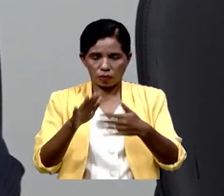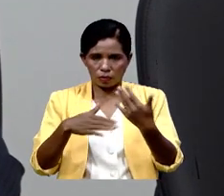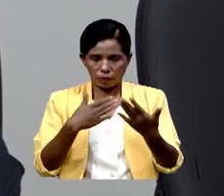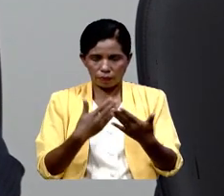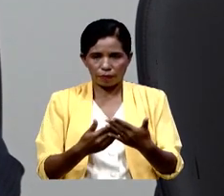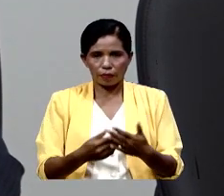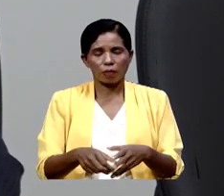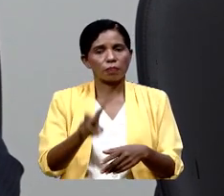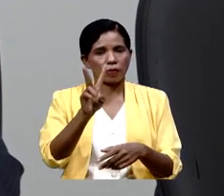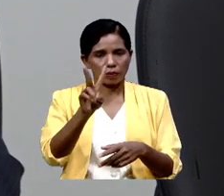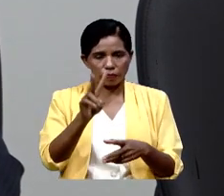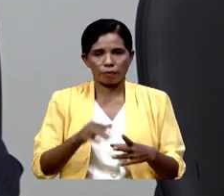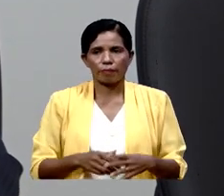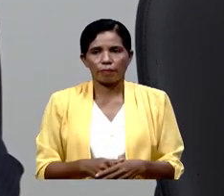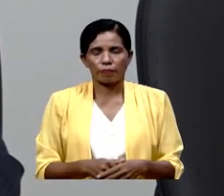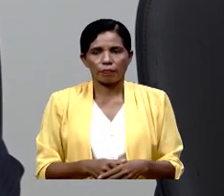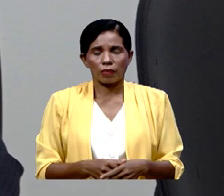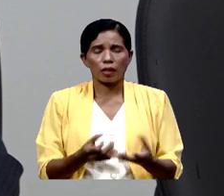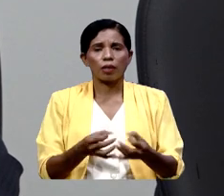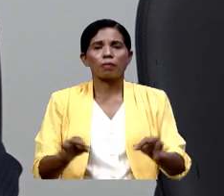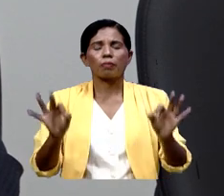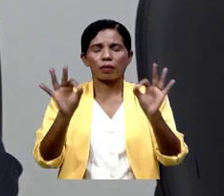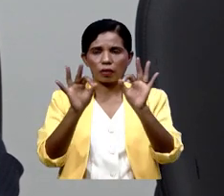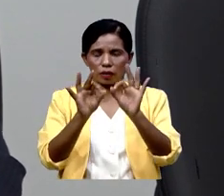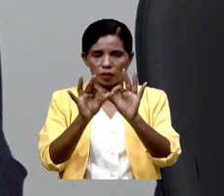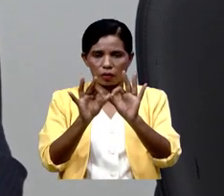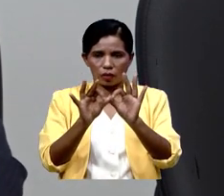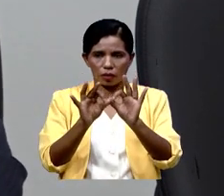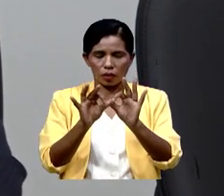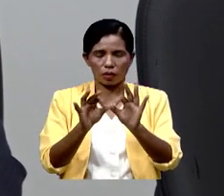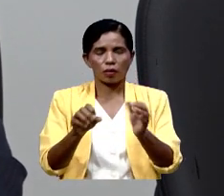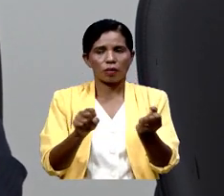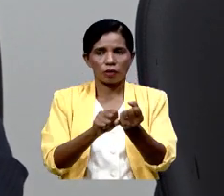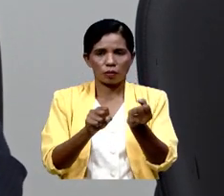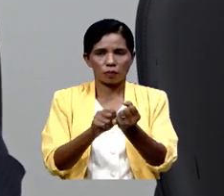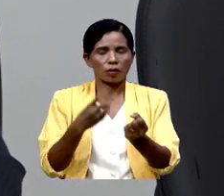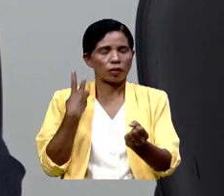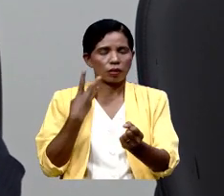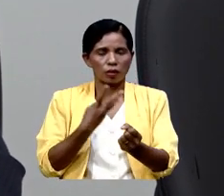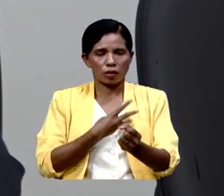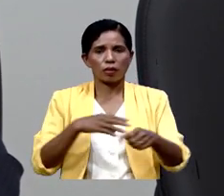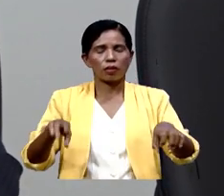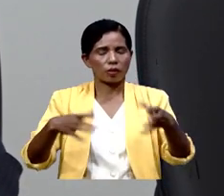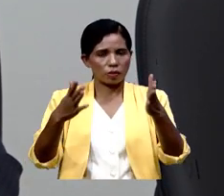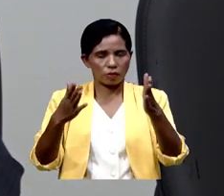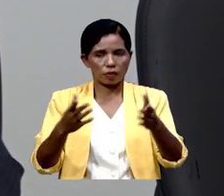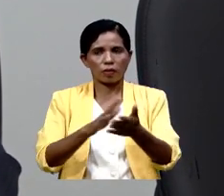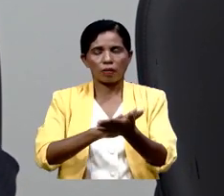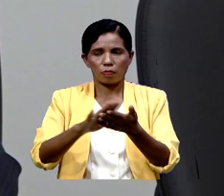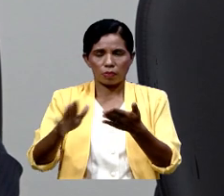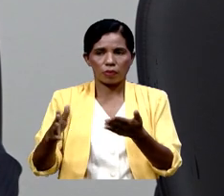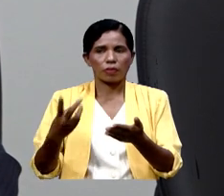Number two, it is important that laboratory supports my clinical work with the